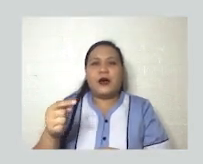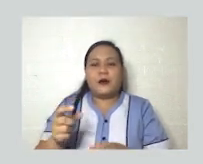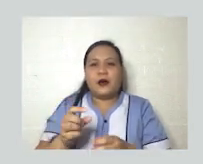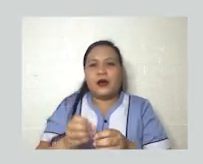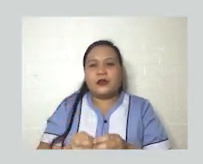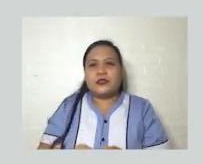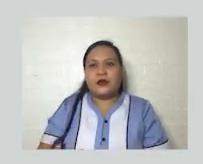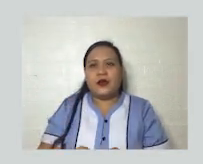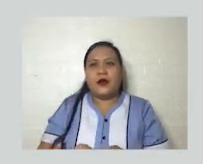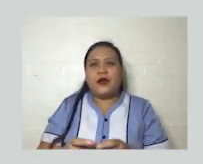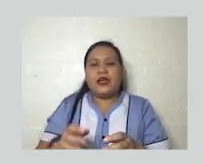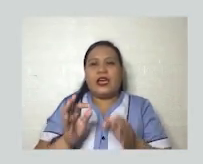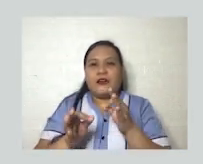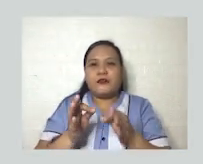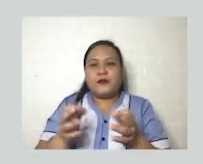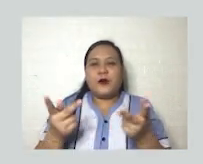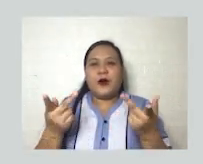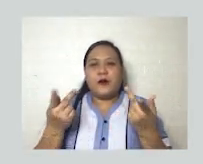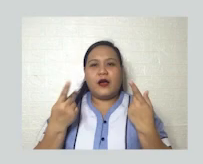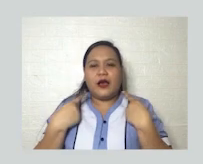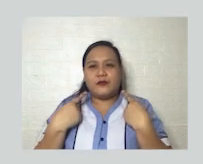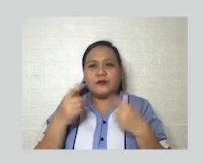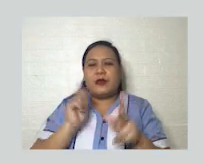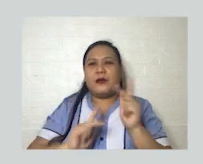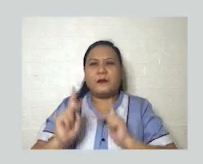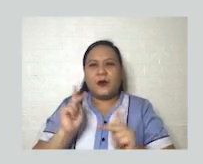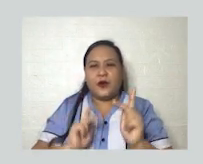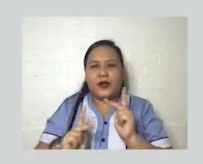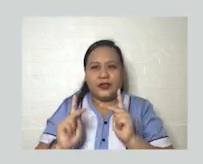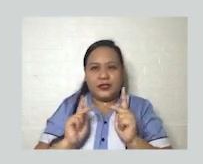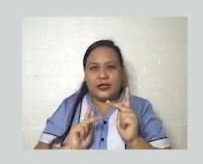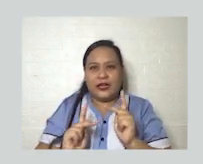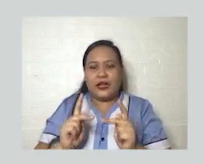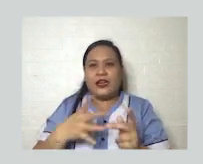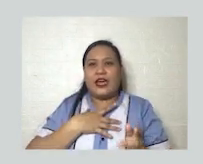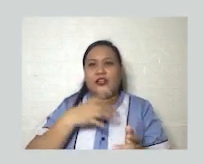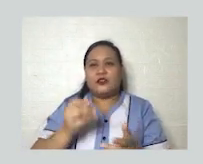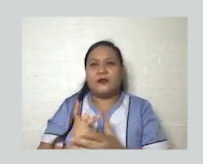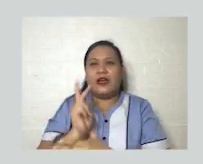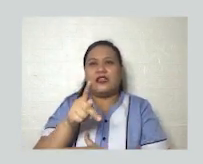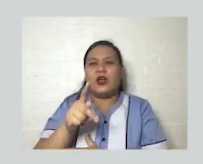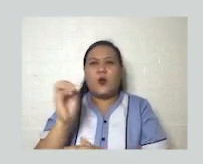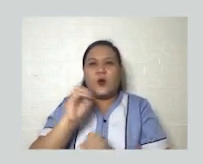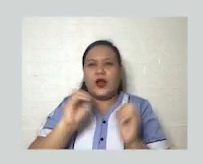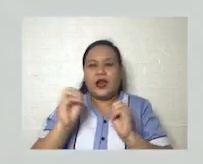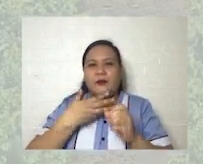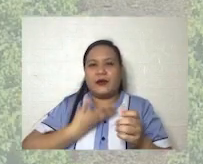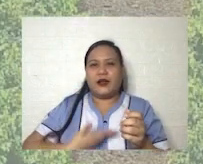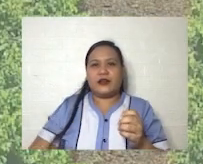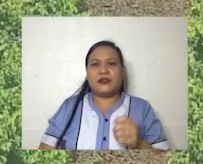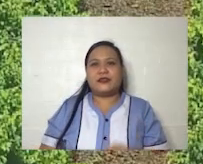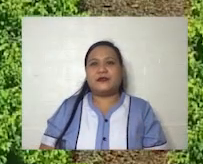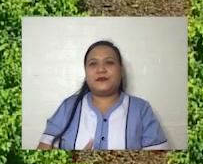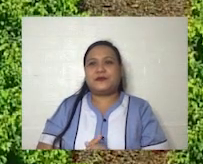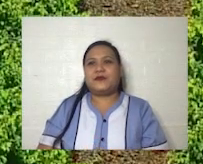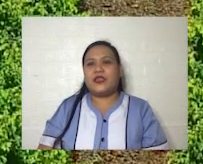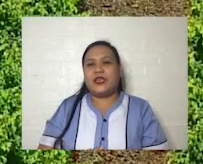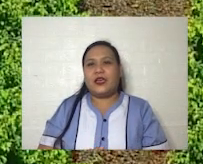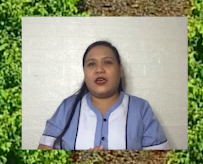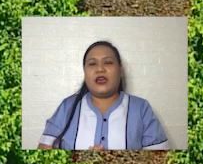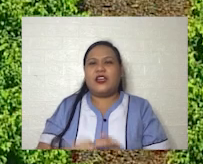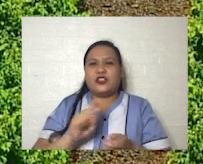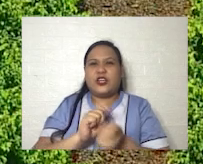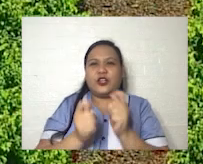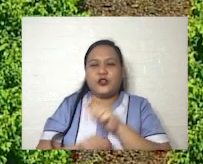we are willing to plant, we will not starve, especially in this pandemic time. Turning